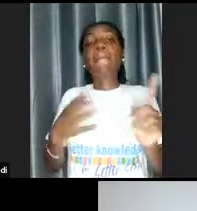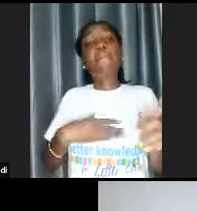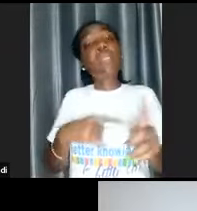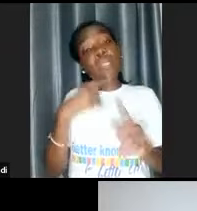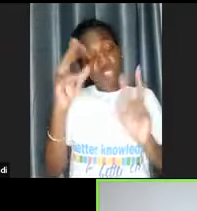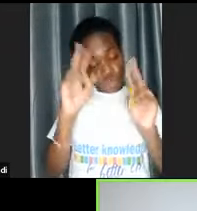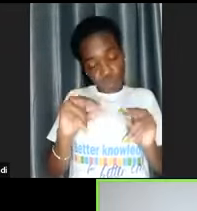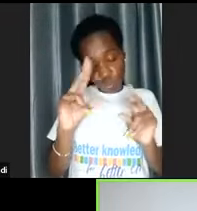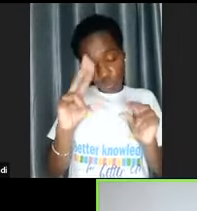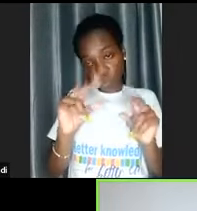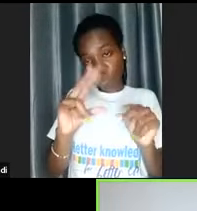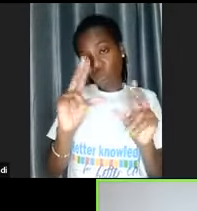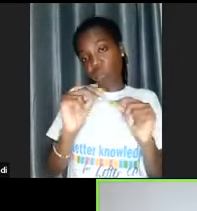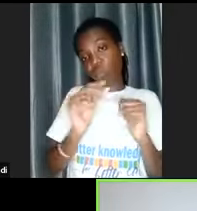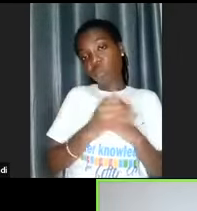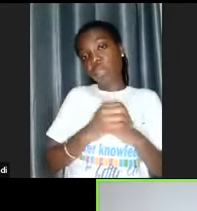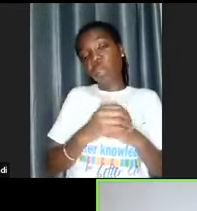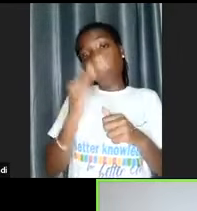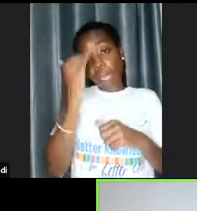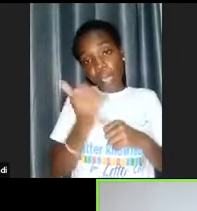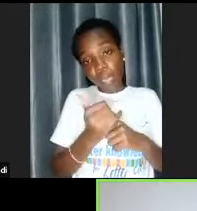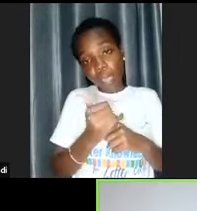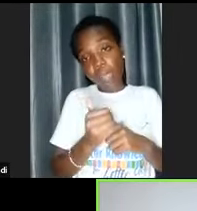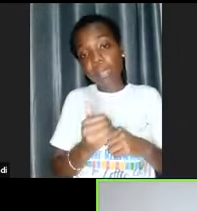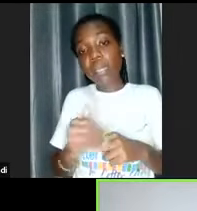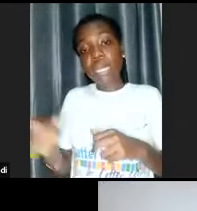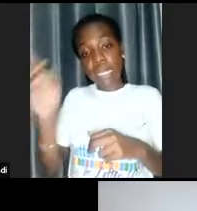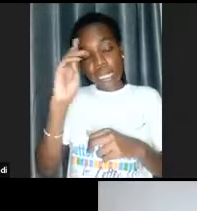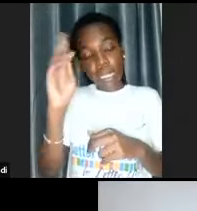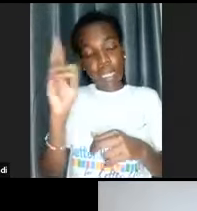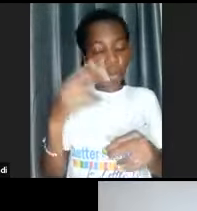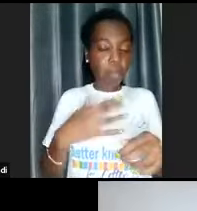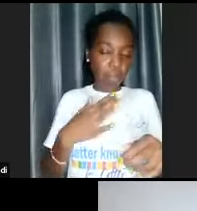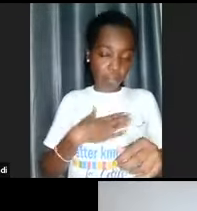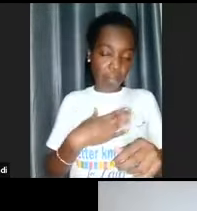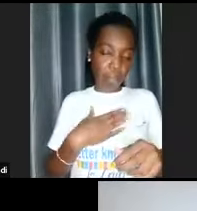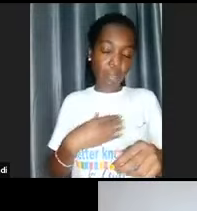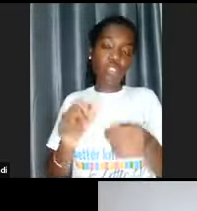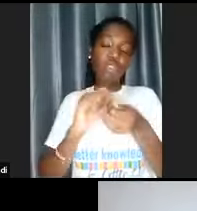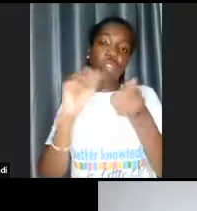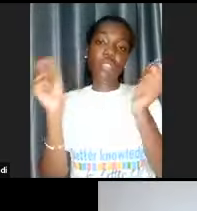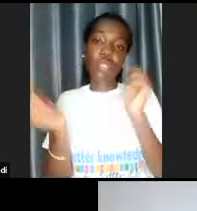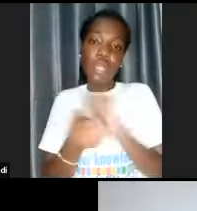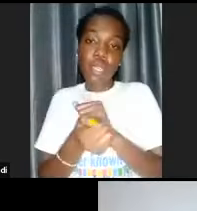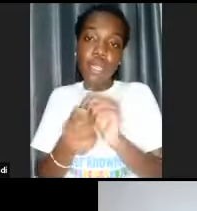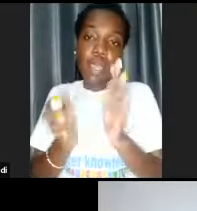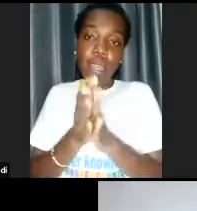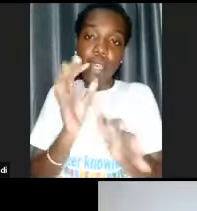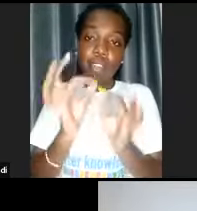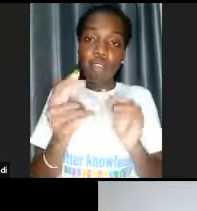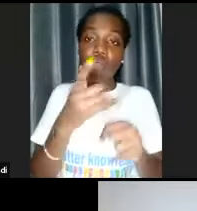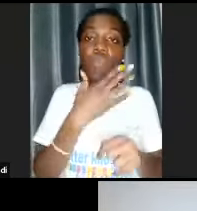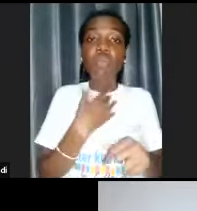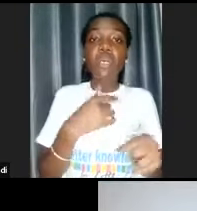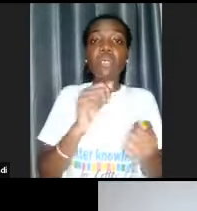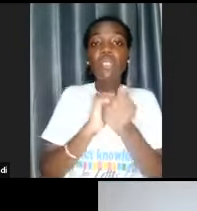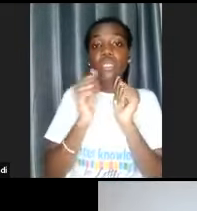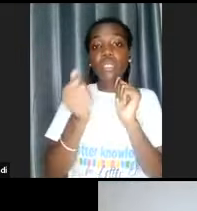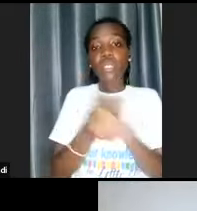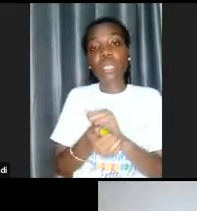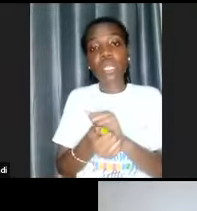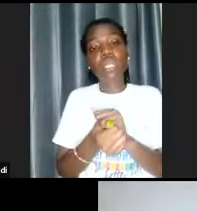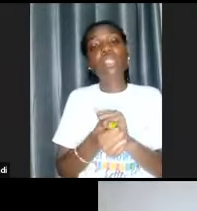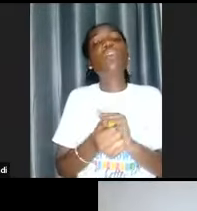in consultancy space. Why? My purpose is transformation. If I feel like you want to do an assignment just to tick a box, that is not my area.